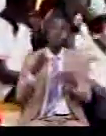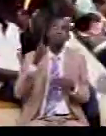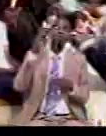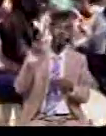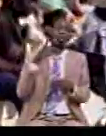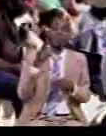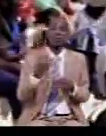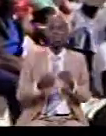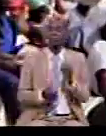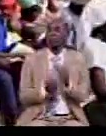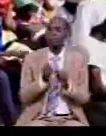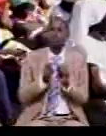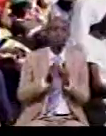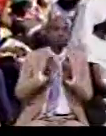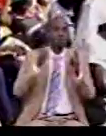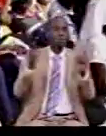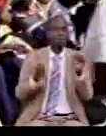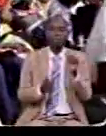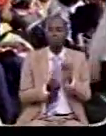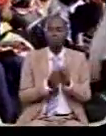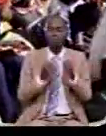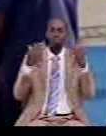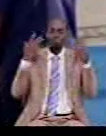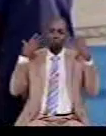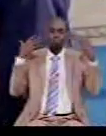ever. Hallelujah.